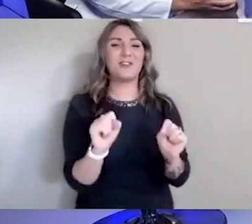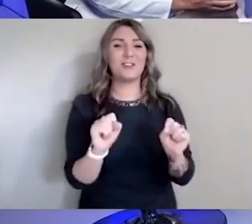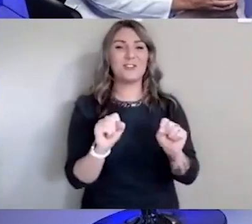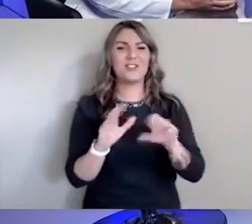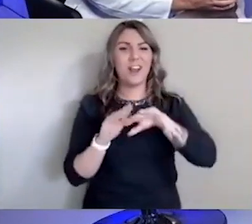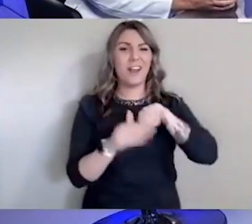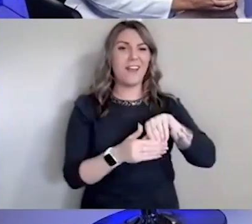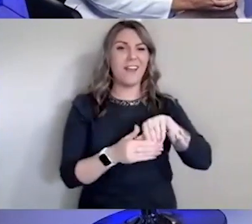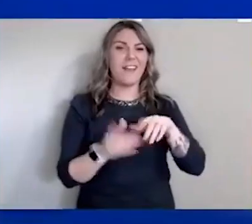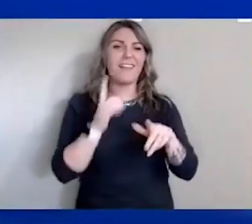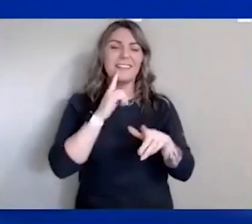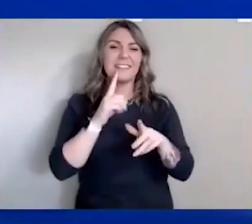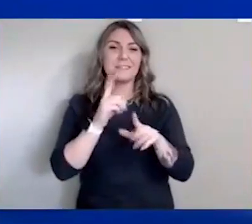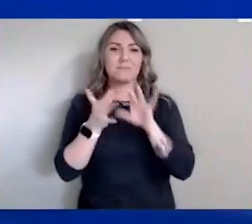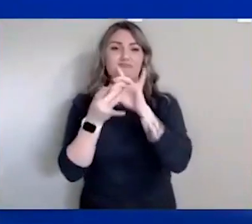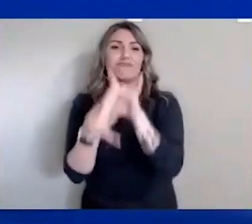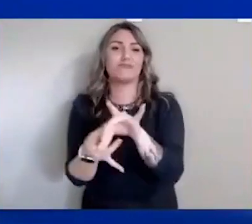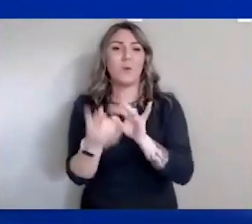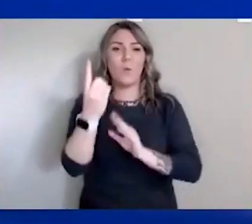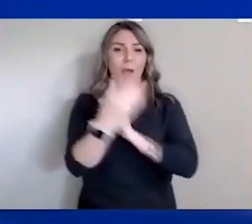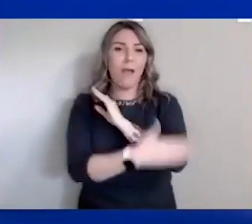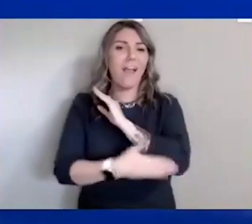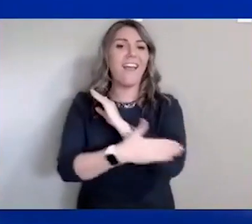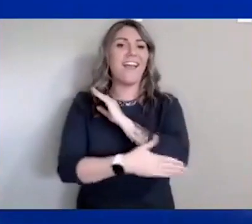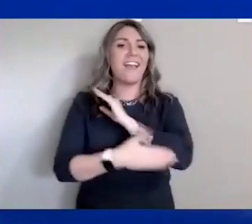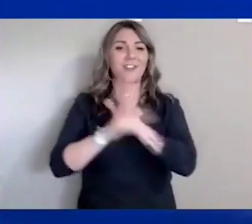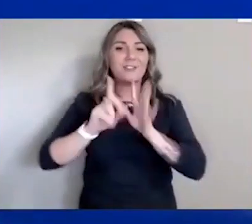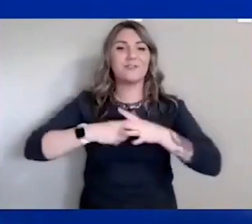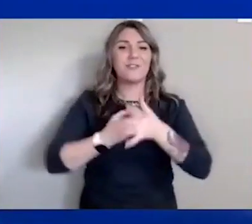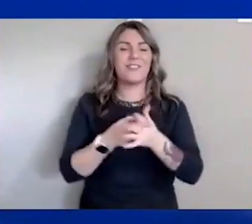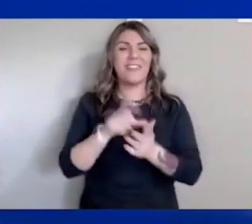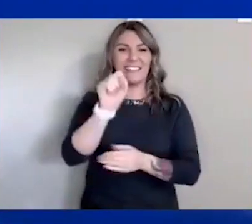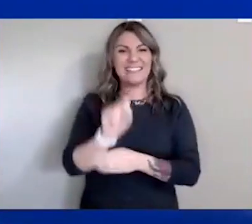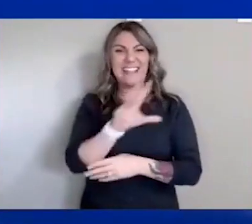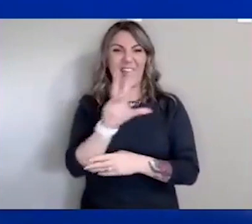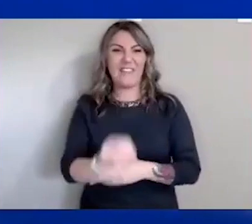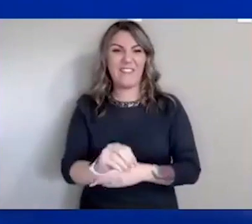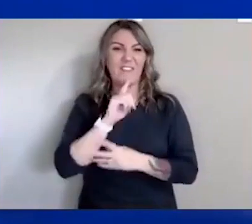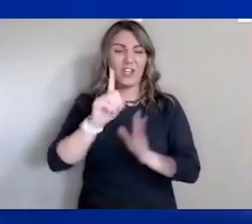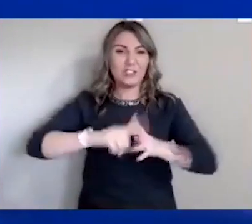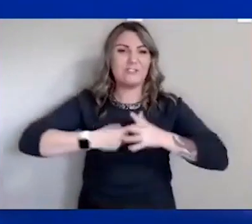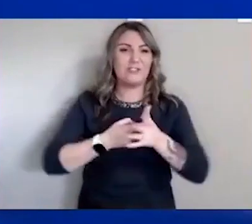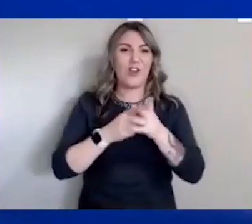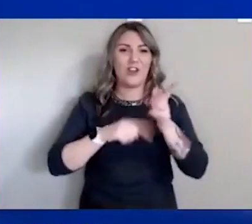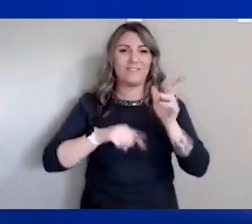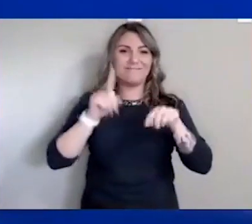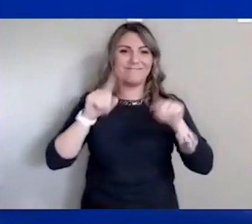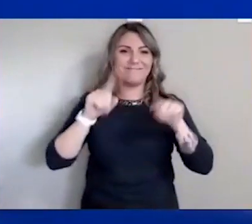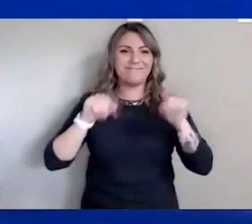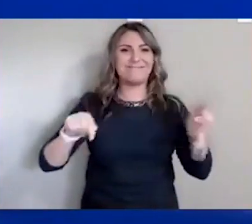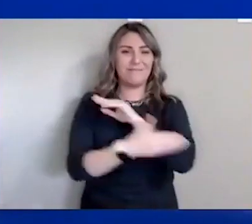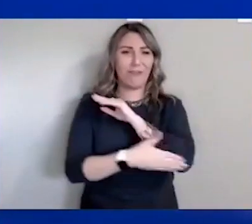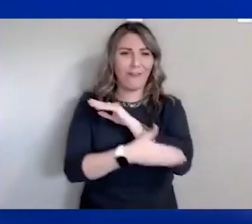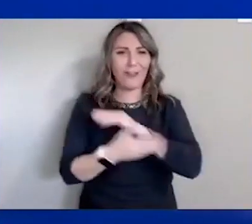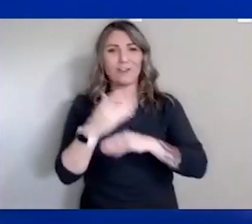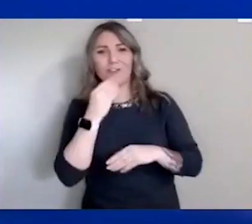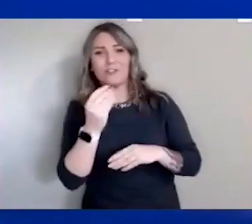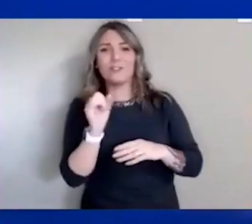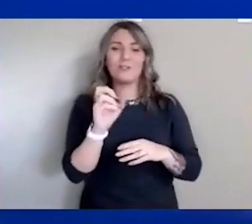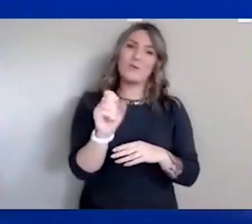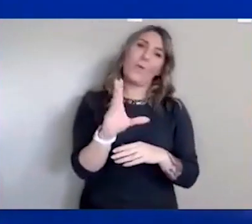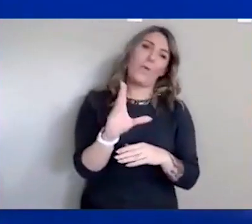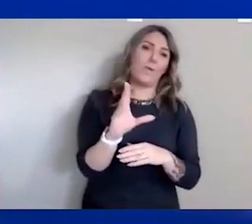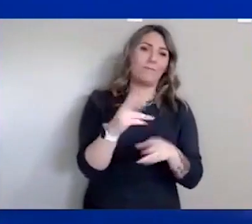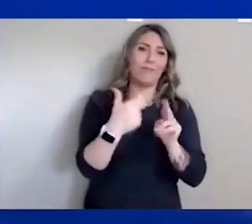one country of origin, because even the South African variant turns out to have arisen in different countries at the same time, Hawkeye, and so as a result to call it South African variant